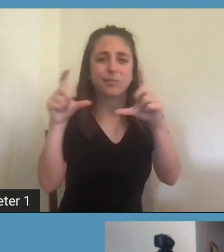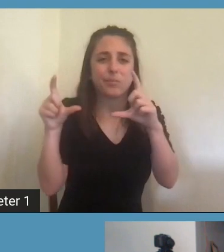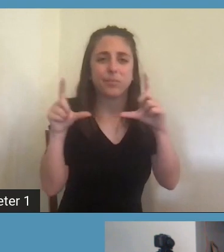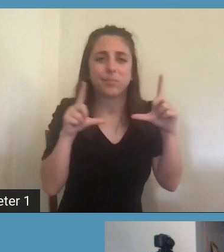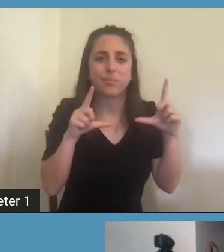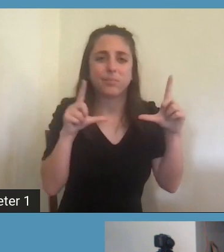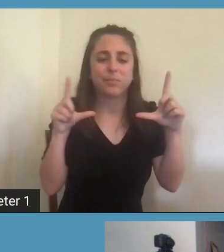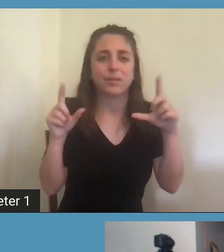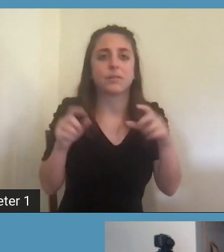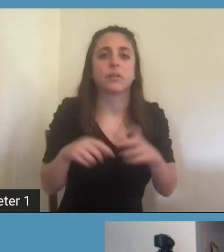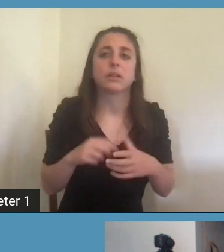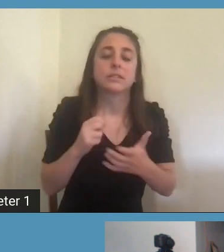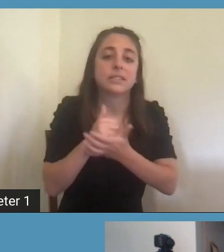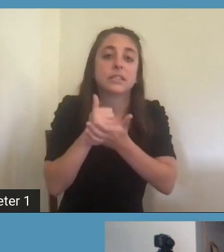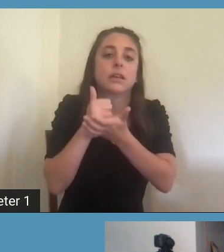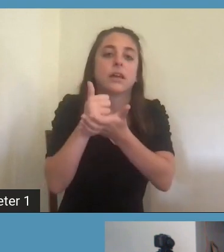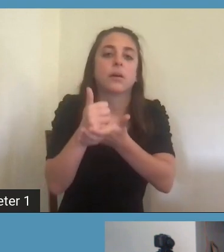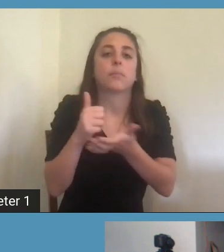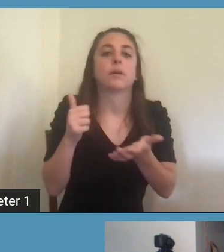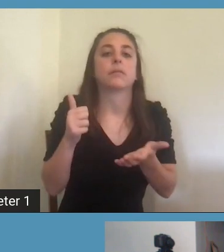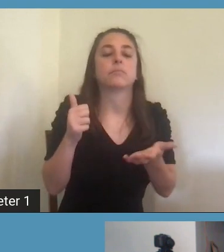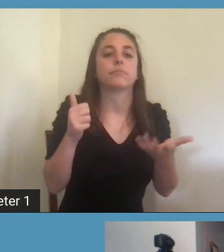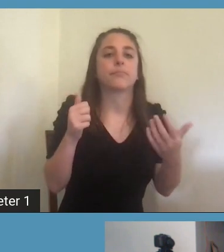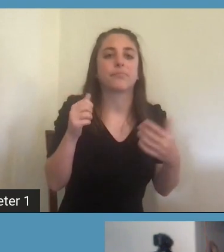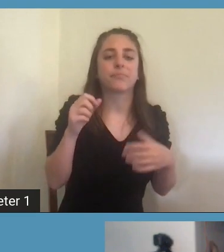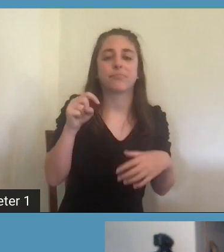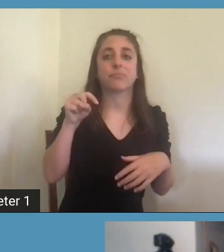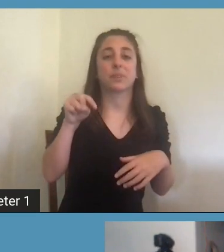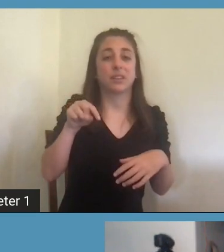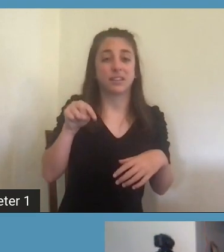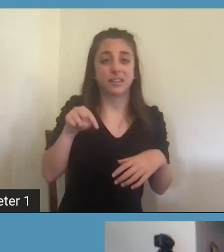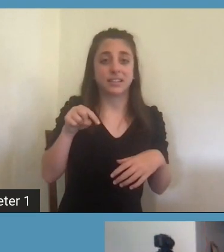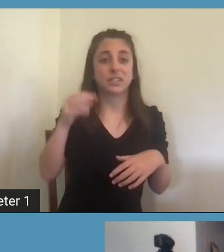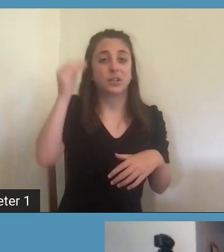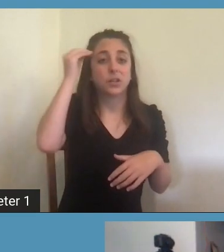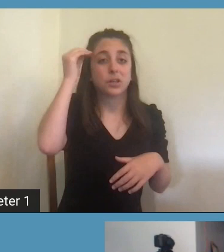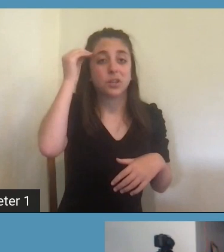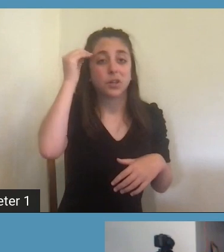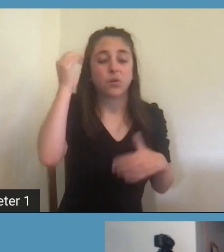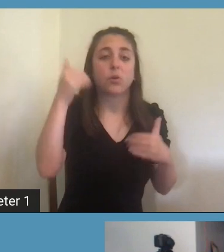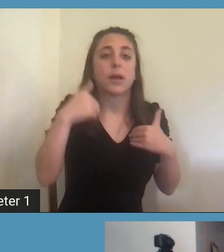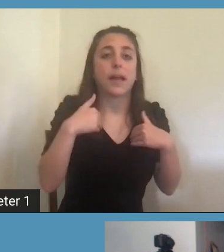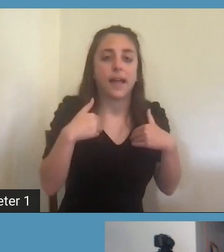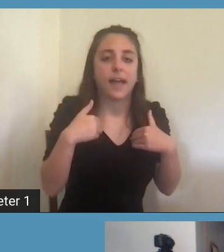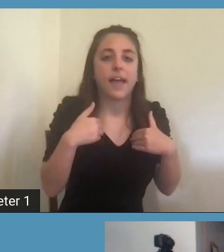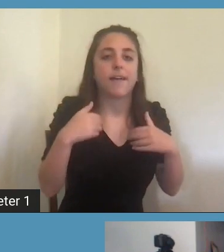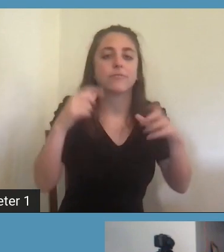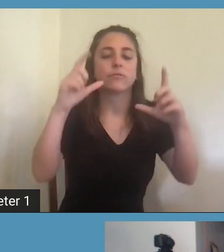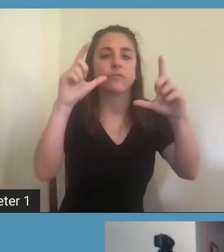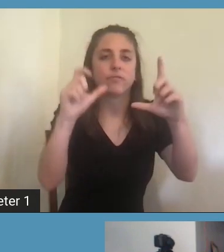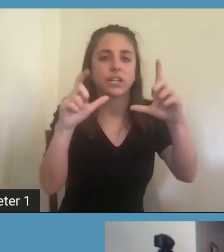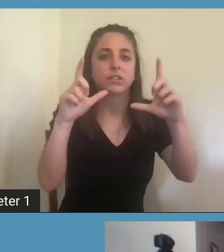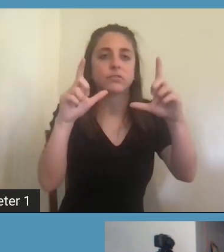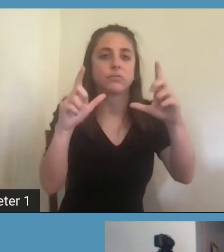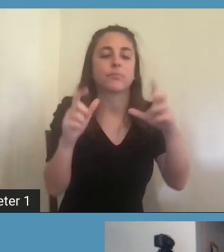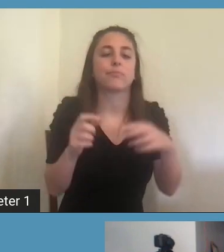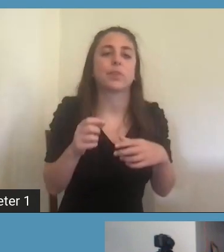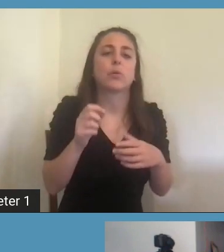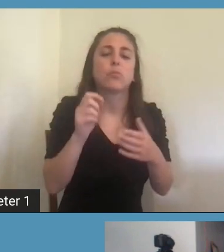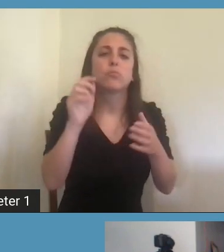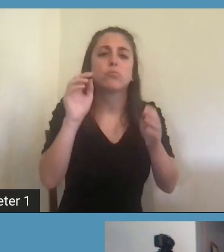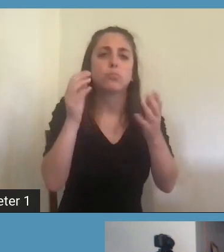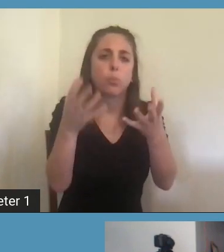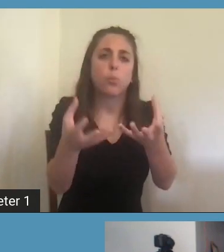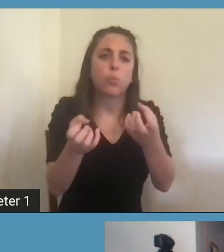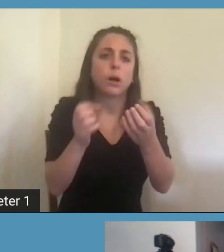big help, just to show this is the footage that I know that I've shot with this drone, and here, let me just sketch it on paper real quick to give you